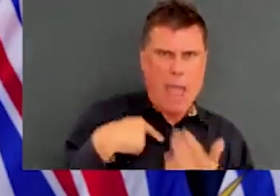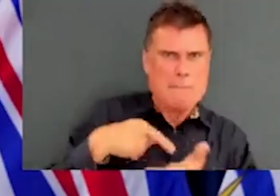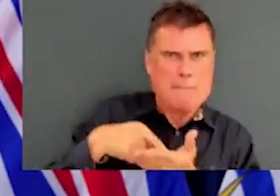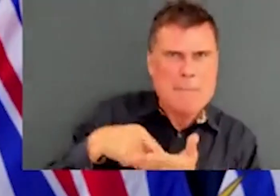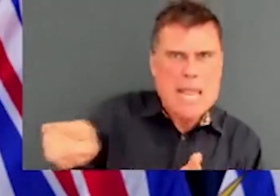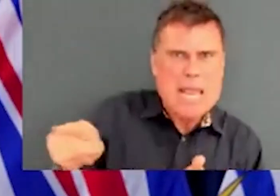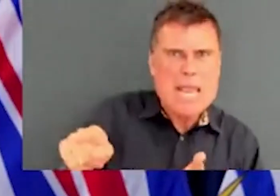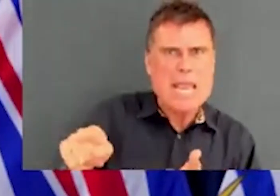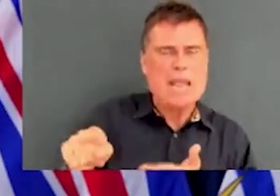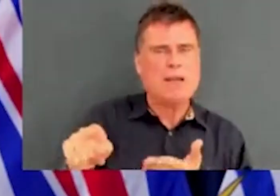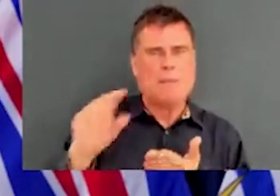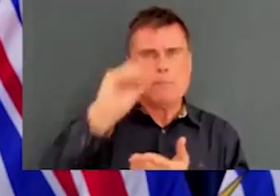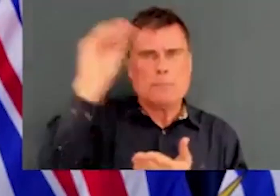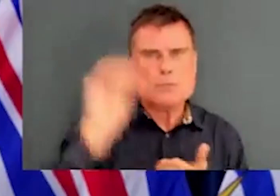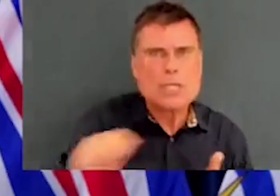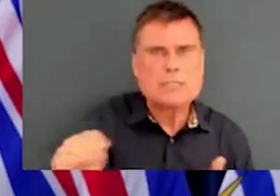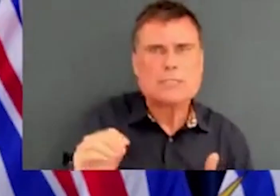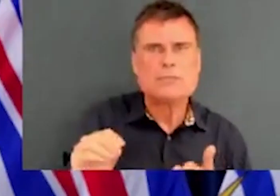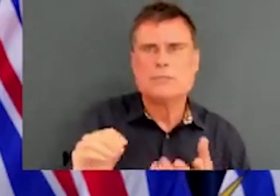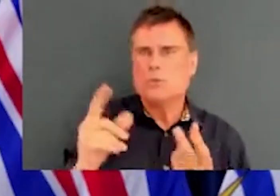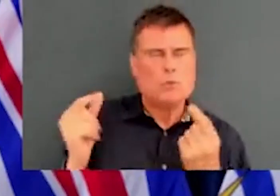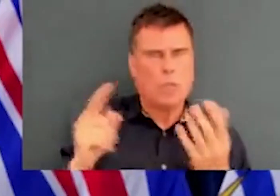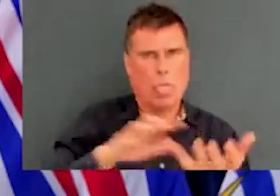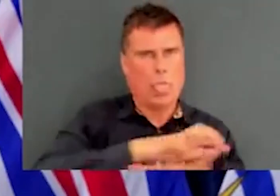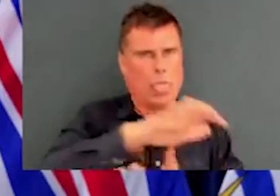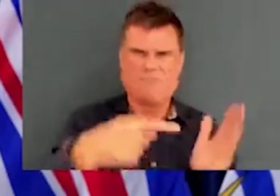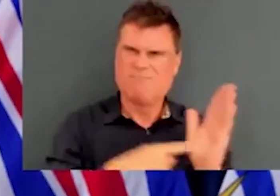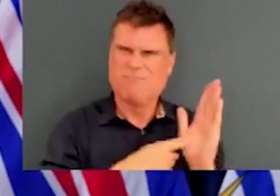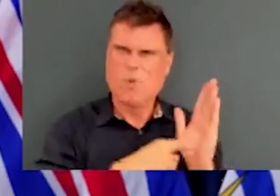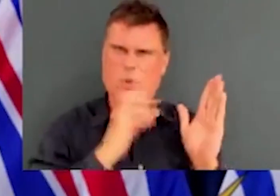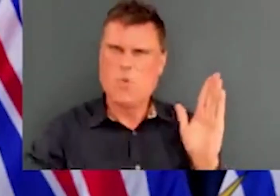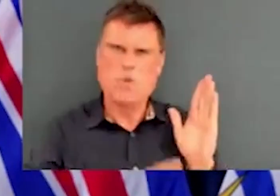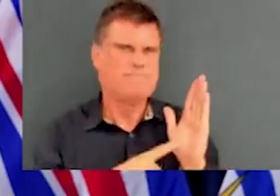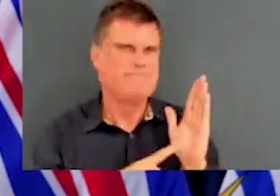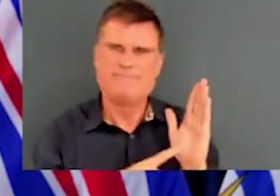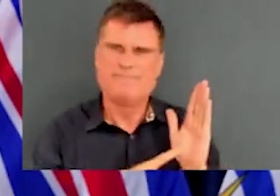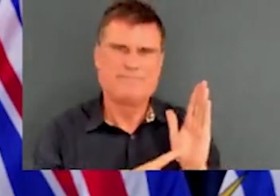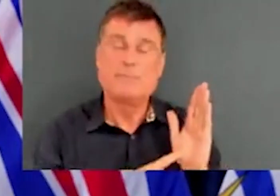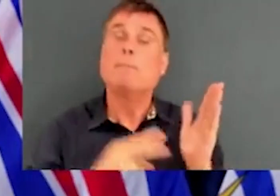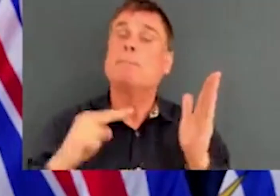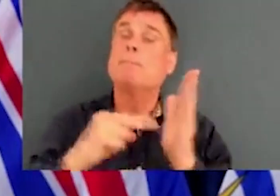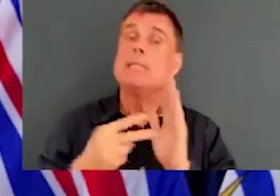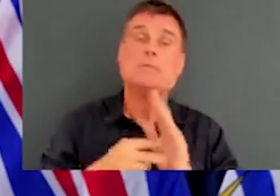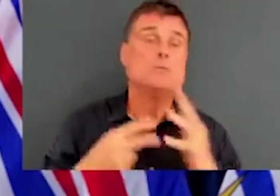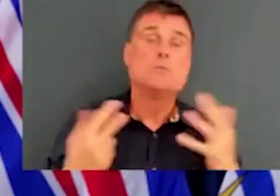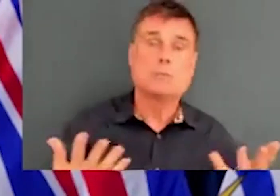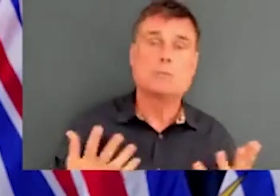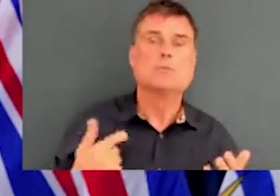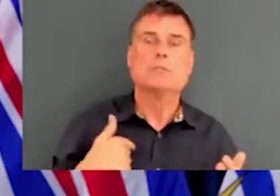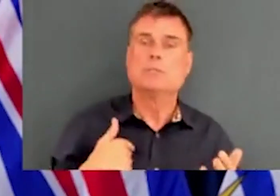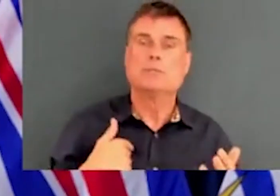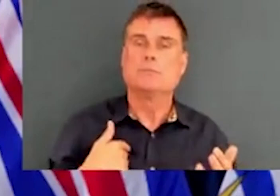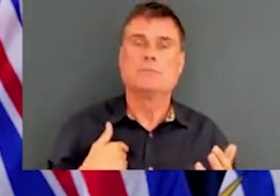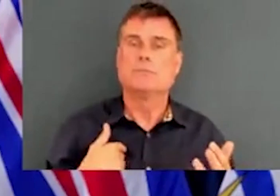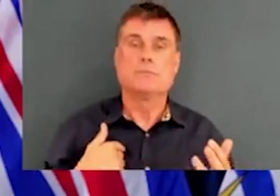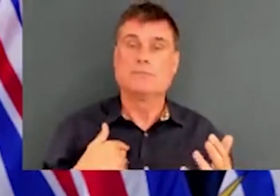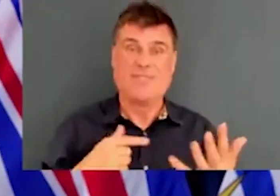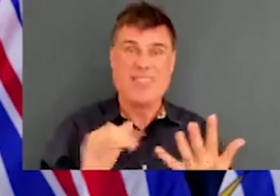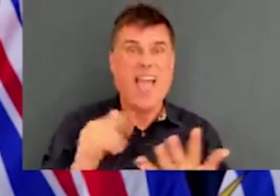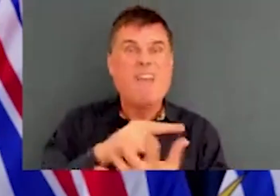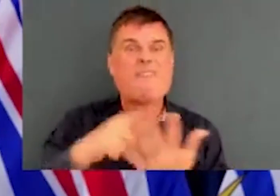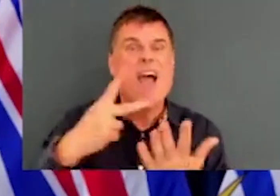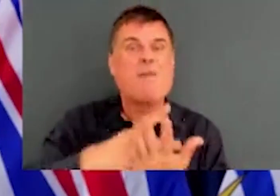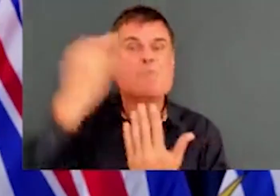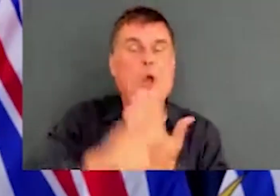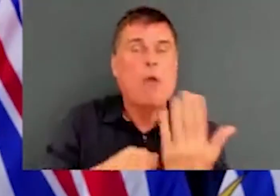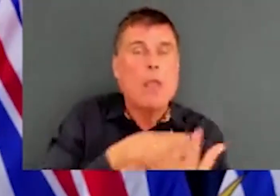the royalties programs that we're going to eliminate, we'll introduce a measure of simplicity and clarity, and